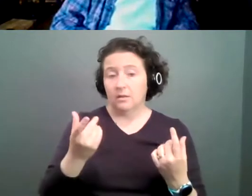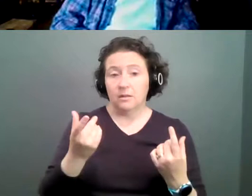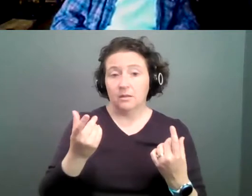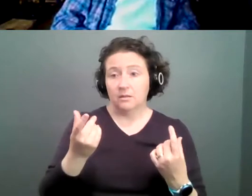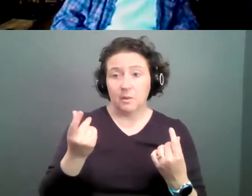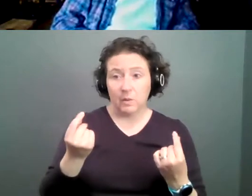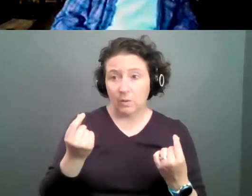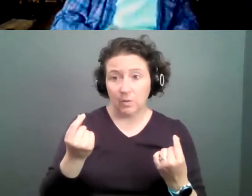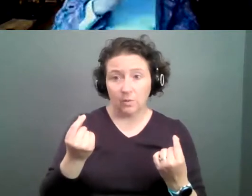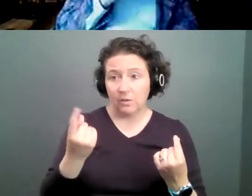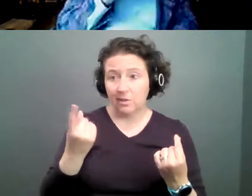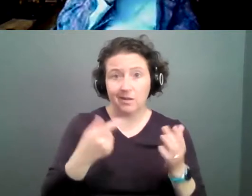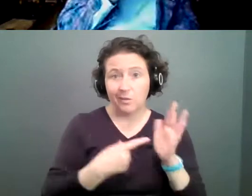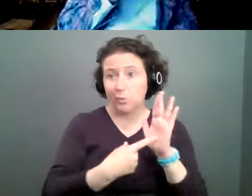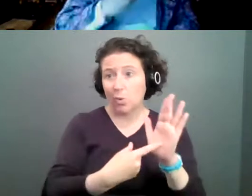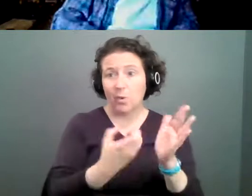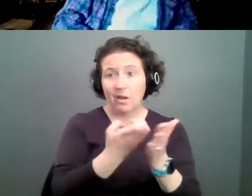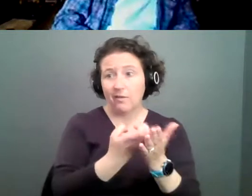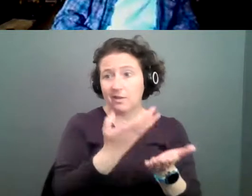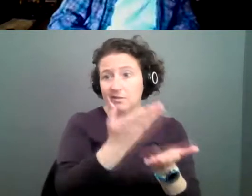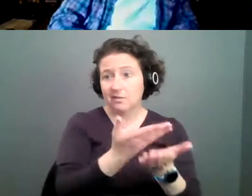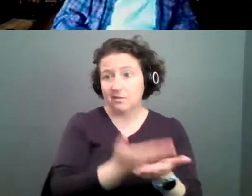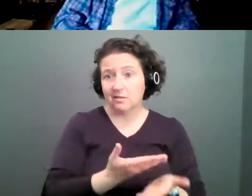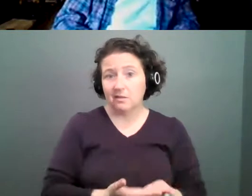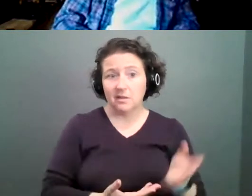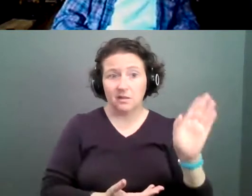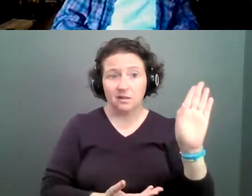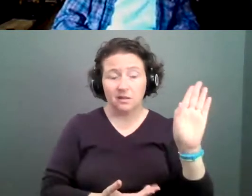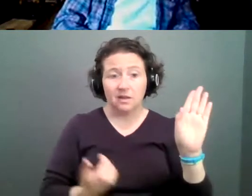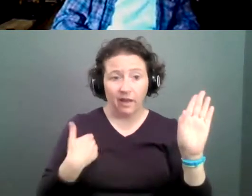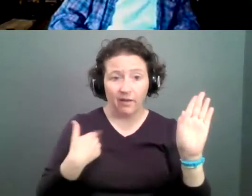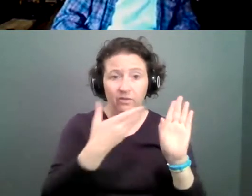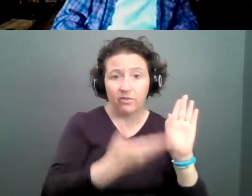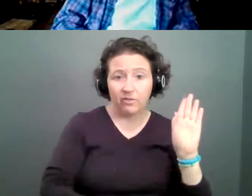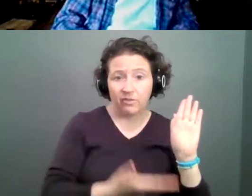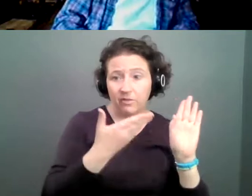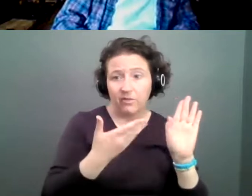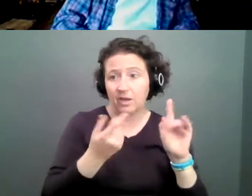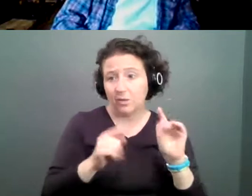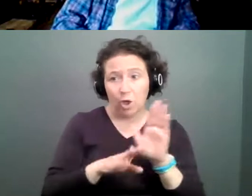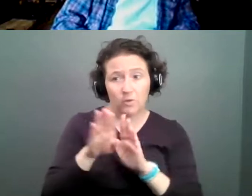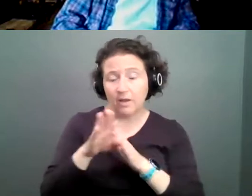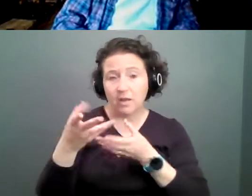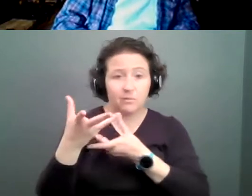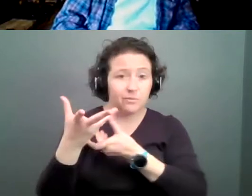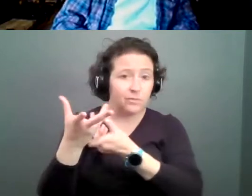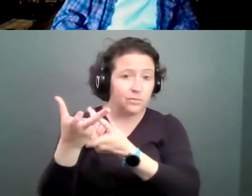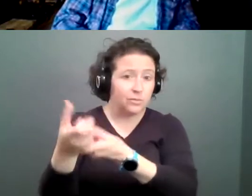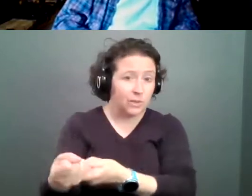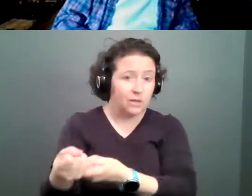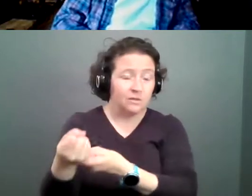is cite the evidence and work to regain trust by